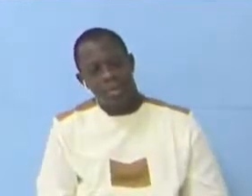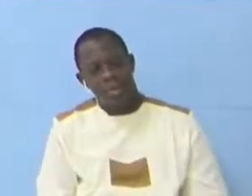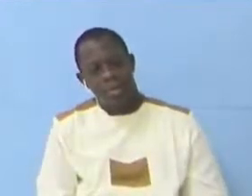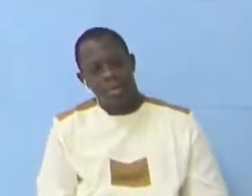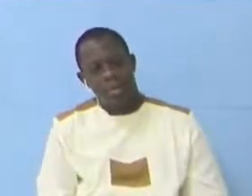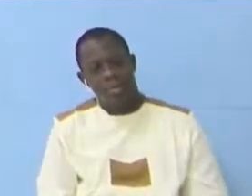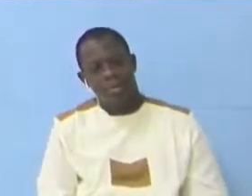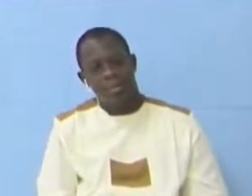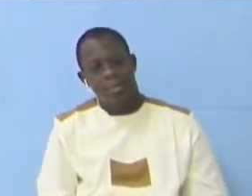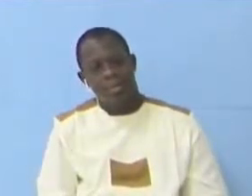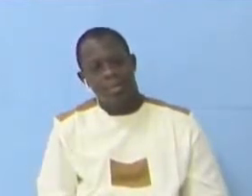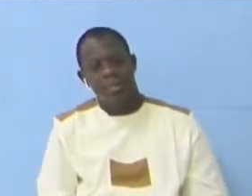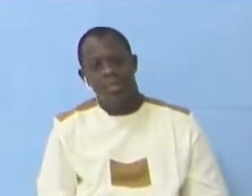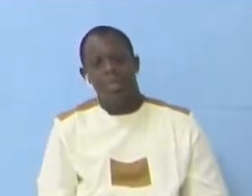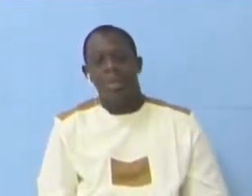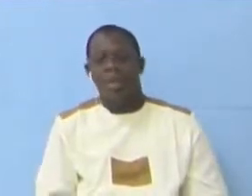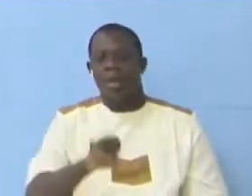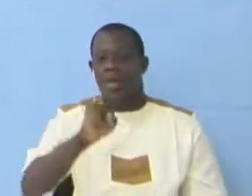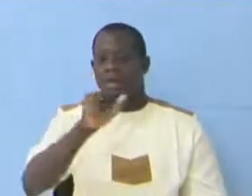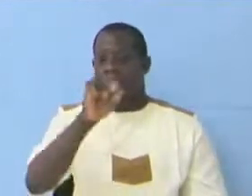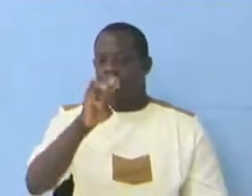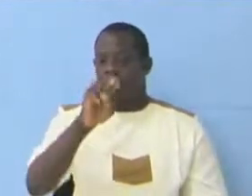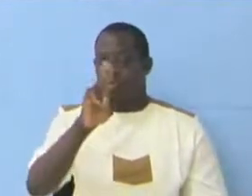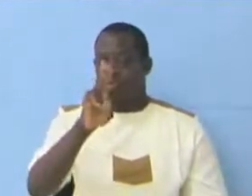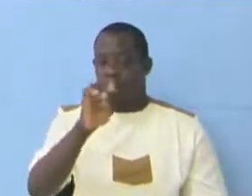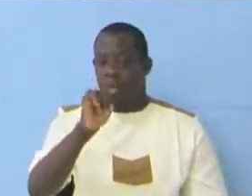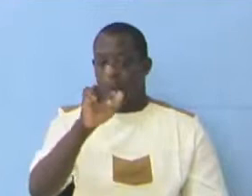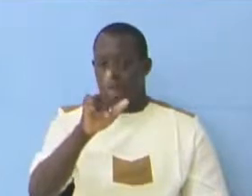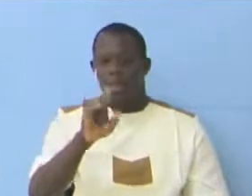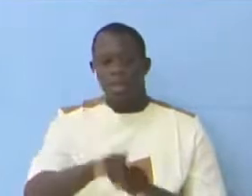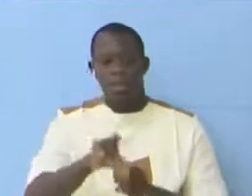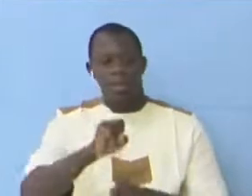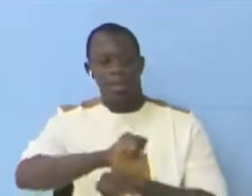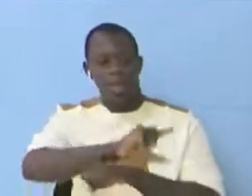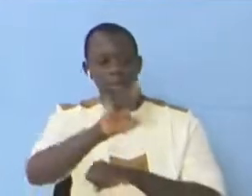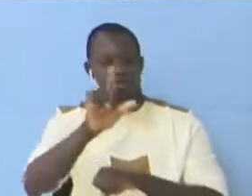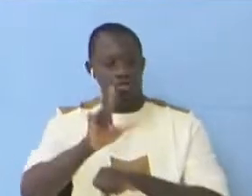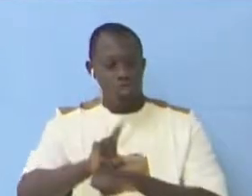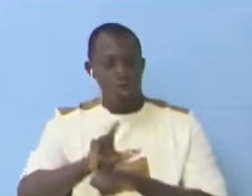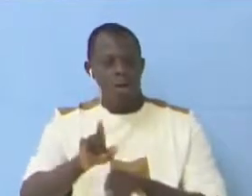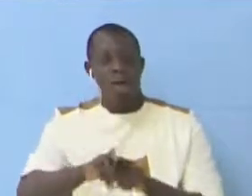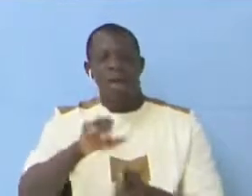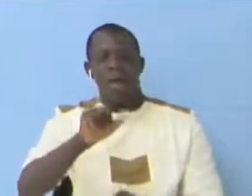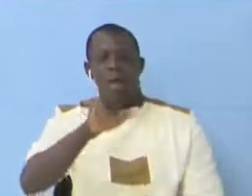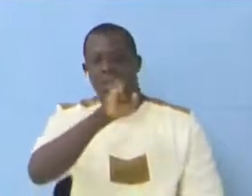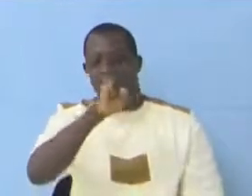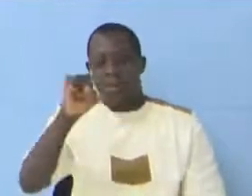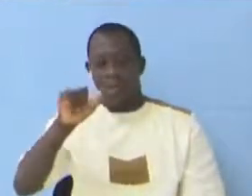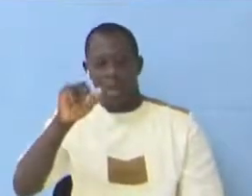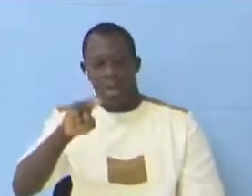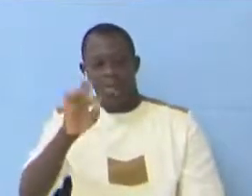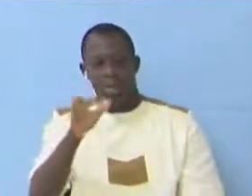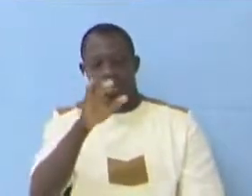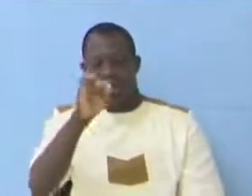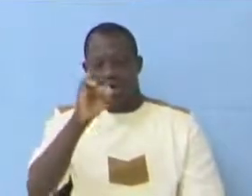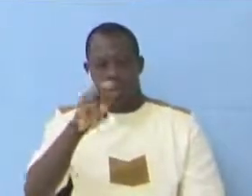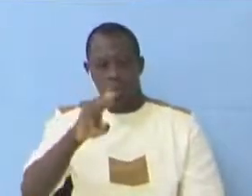Samuel Solomon, Sierra Leonean. Hassan Conte, Sierra Leonean.